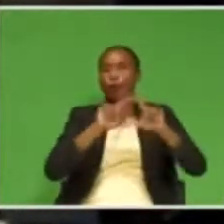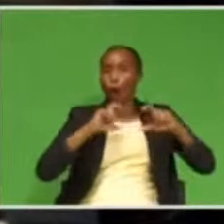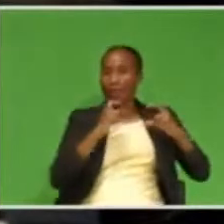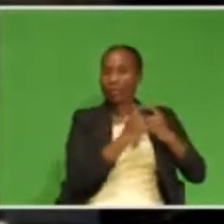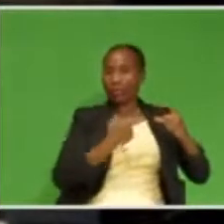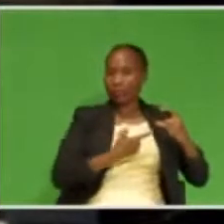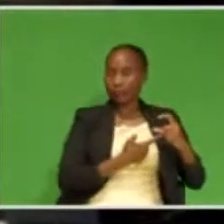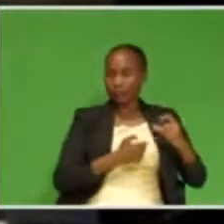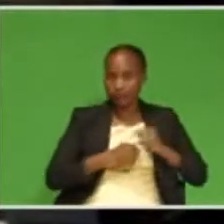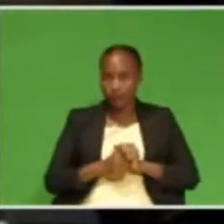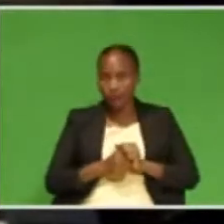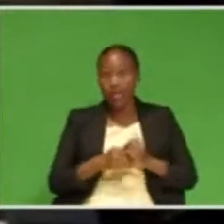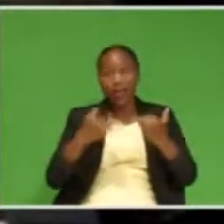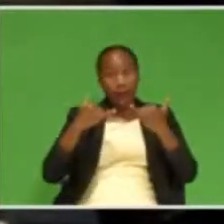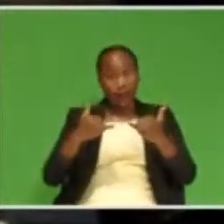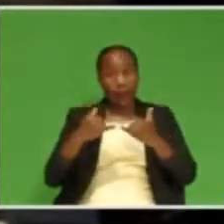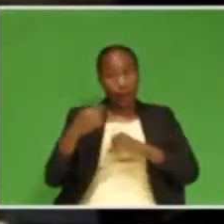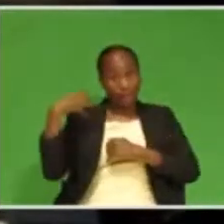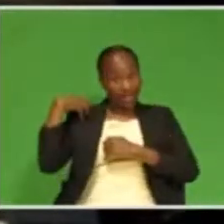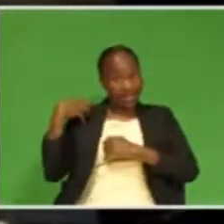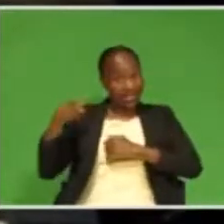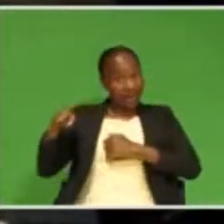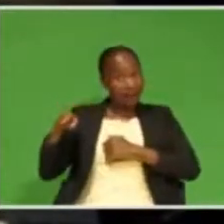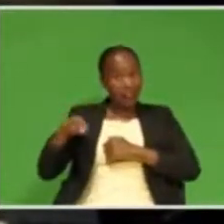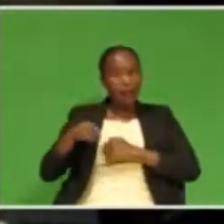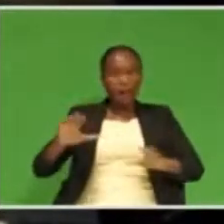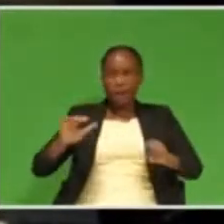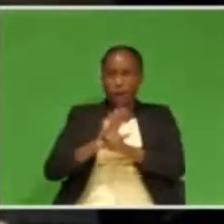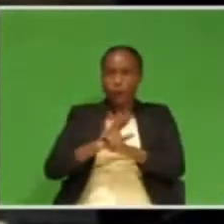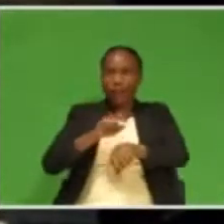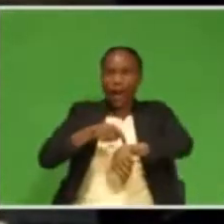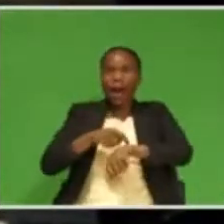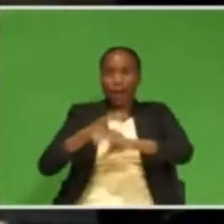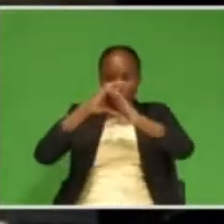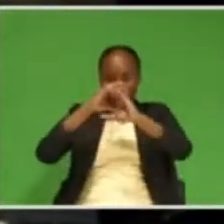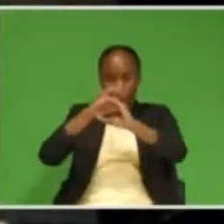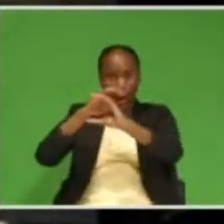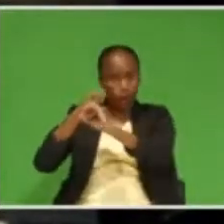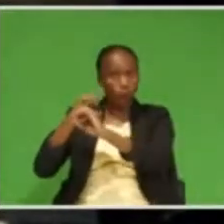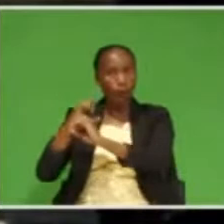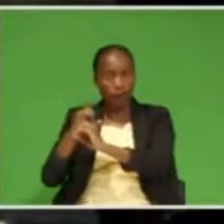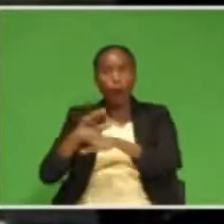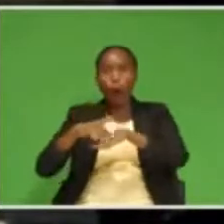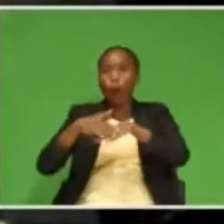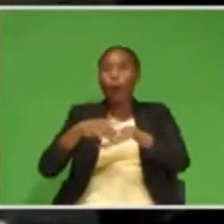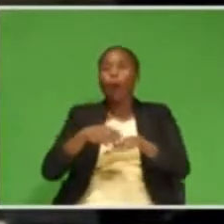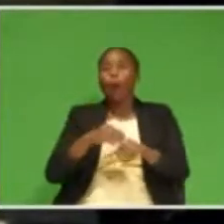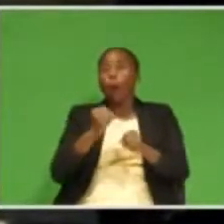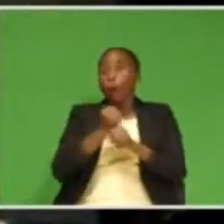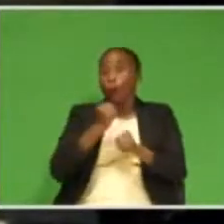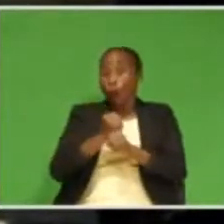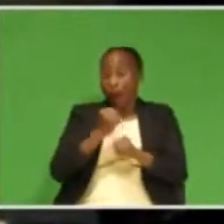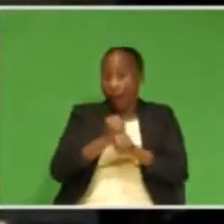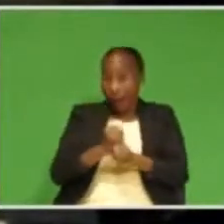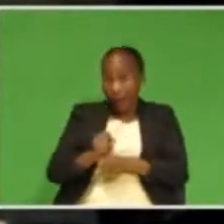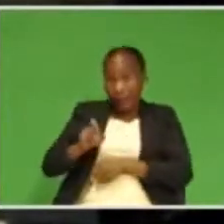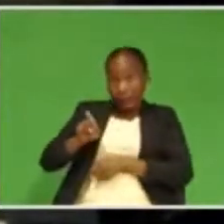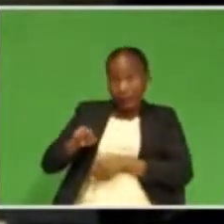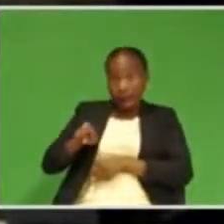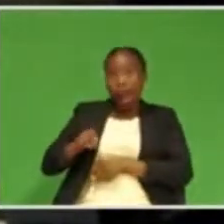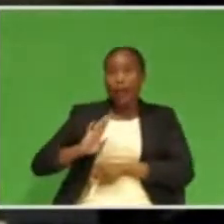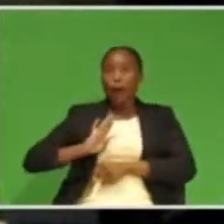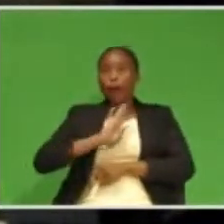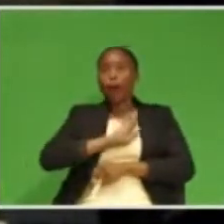Now, the minister will focus full-time on the work with the ESCOM board